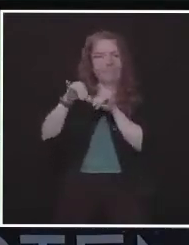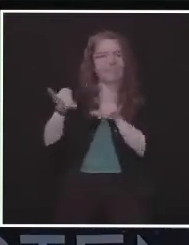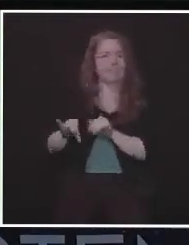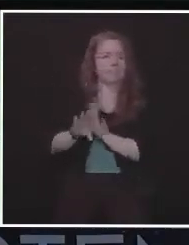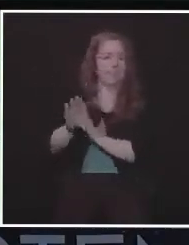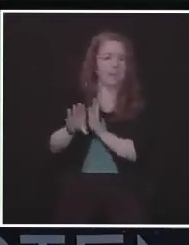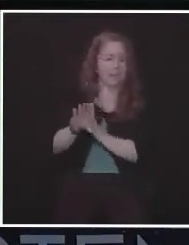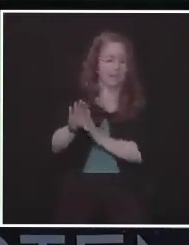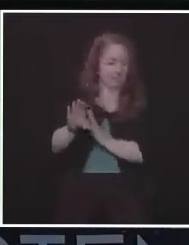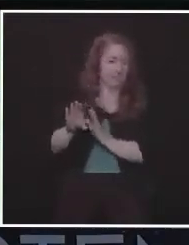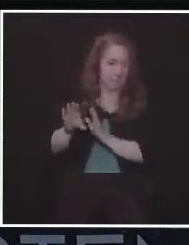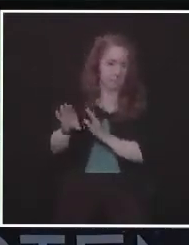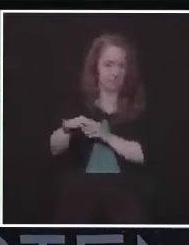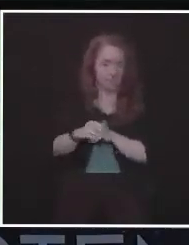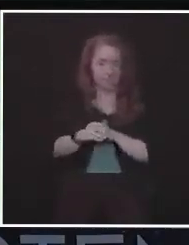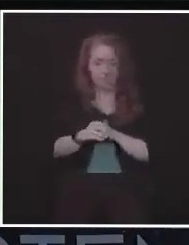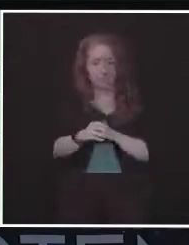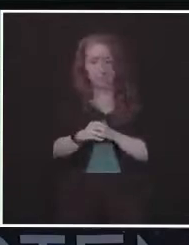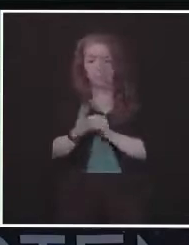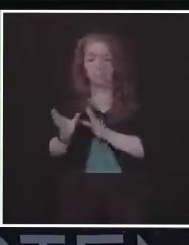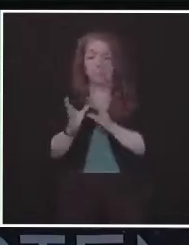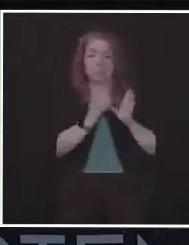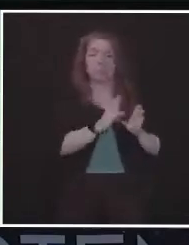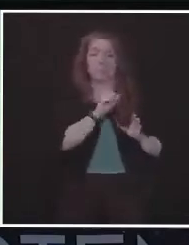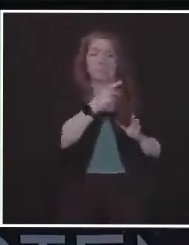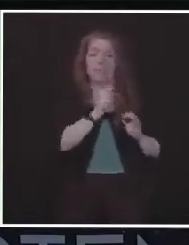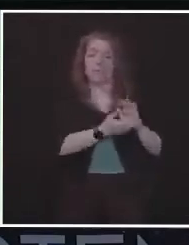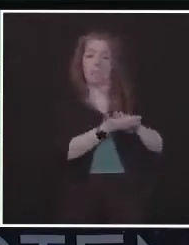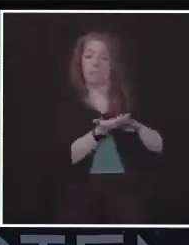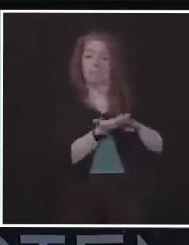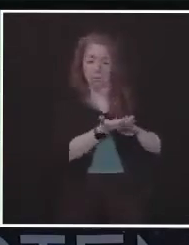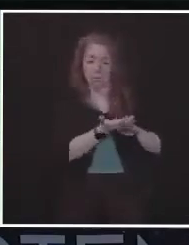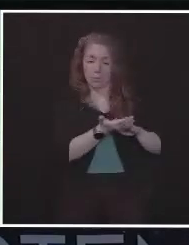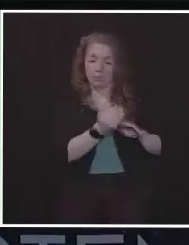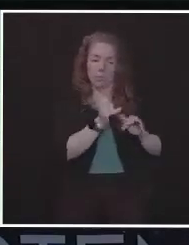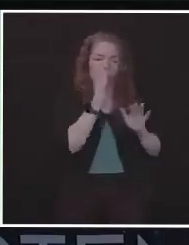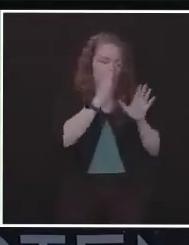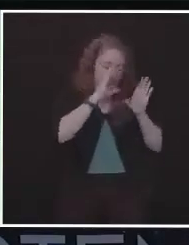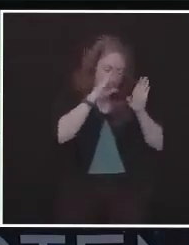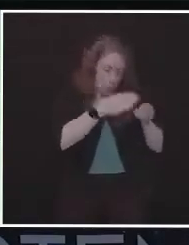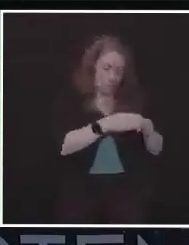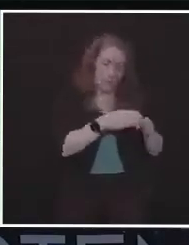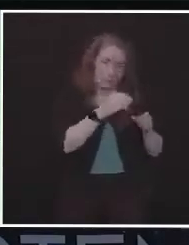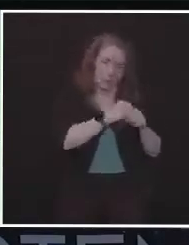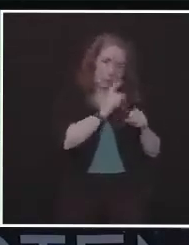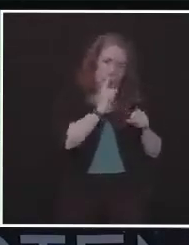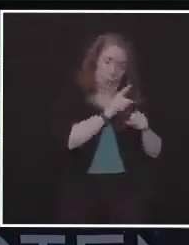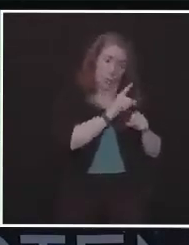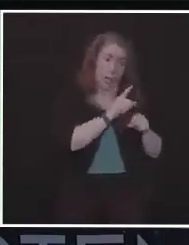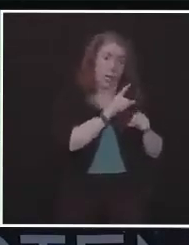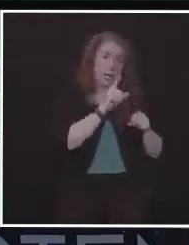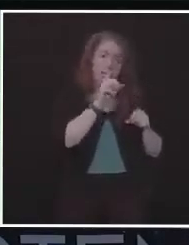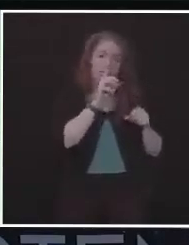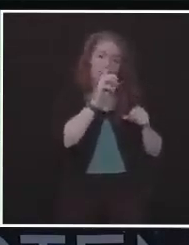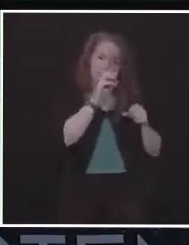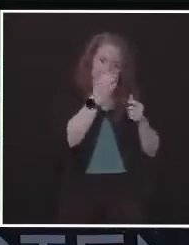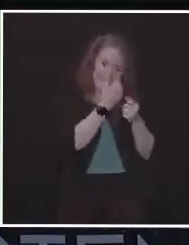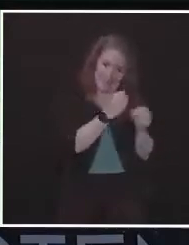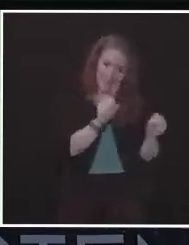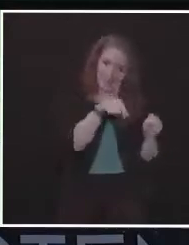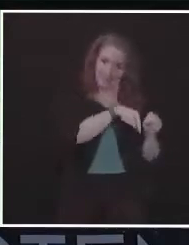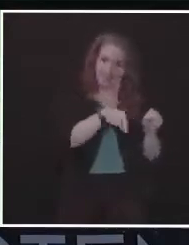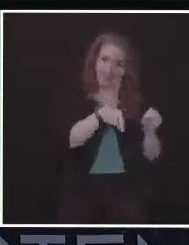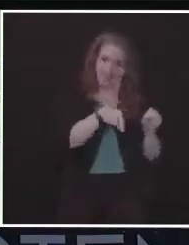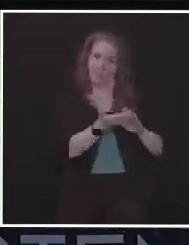architecture. Space operations will focus on the safe operation of our current LEO